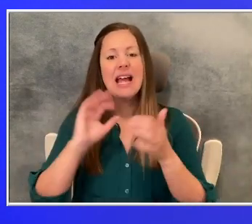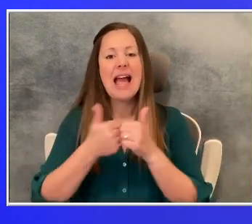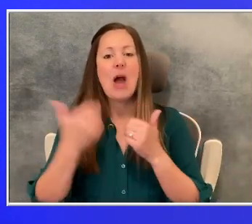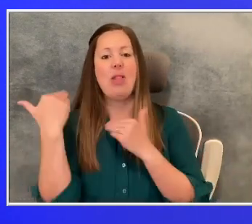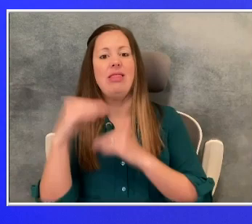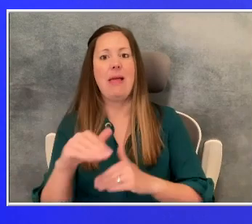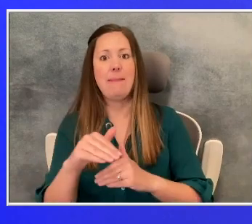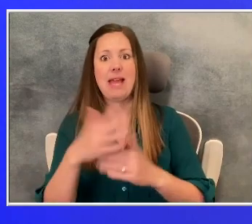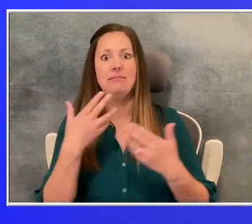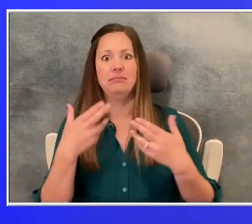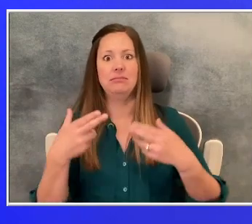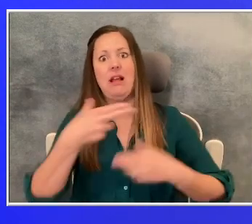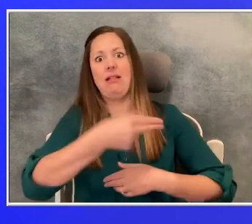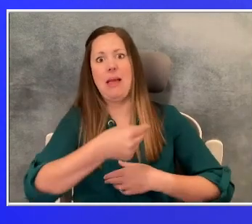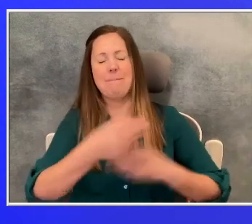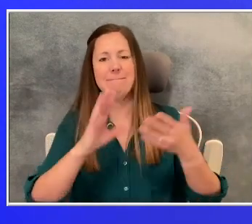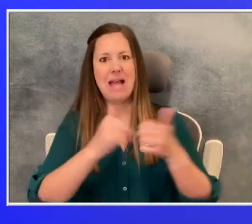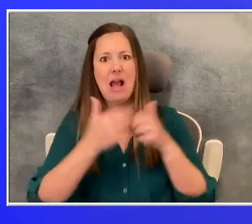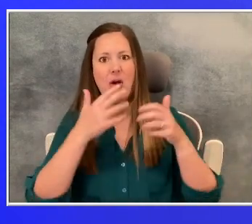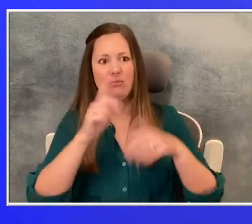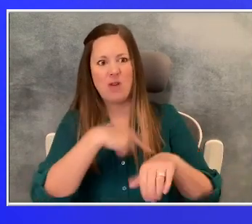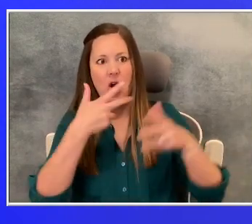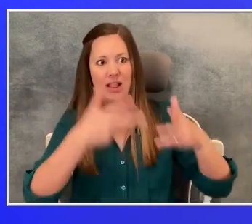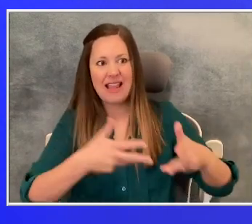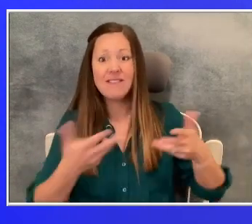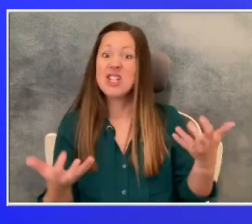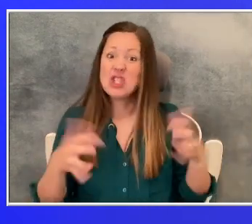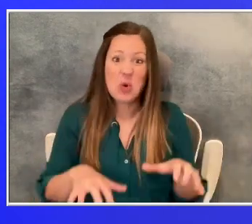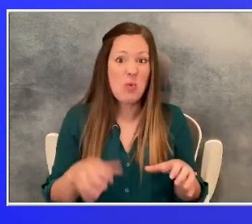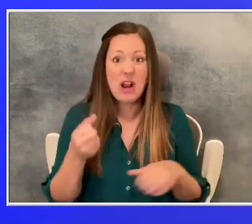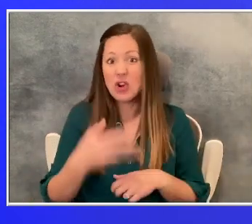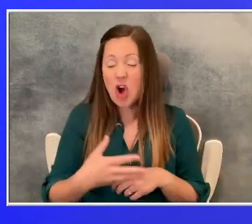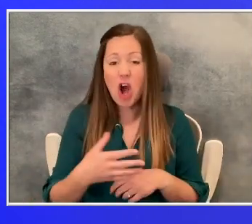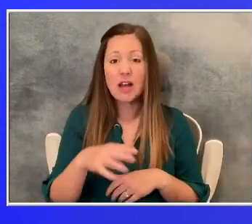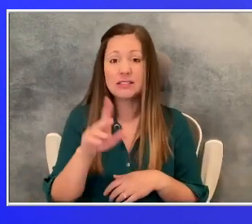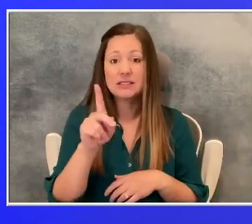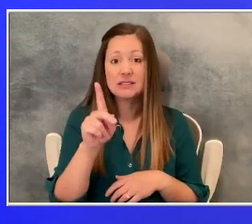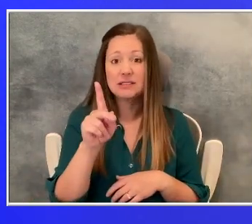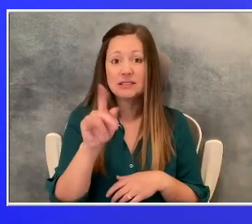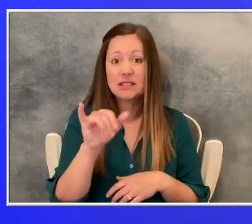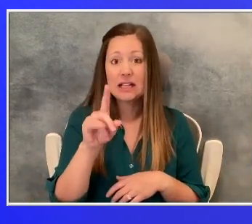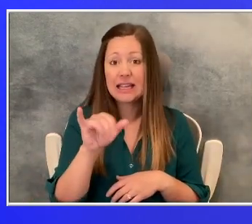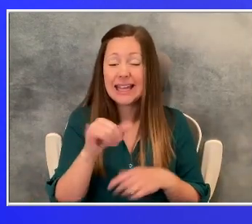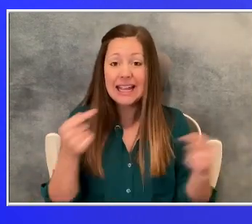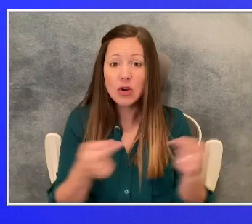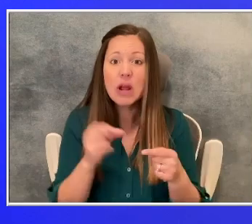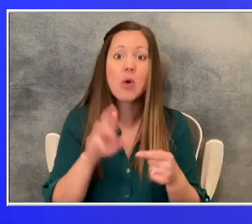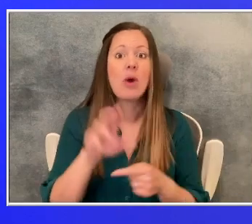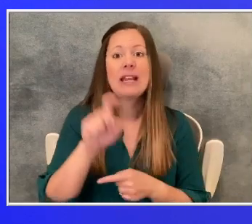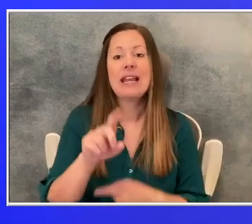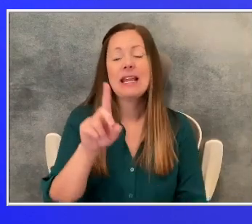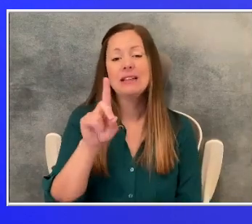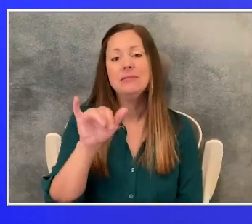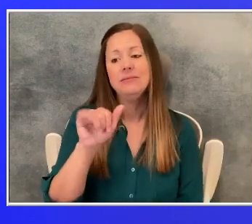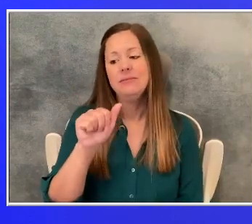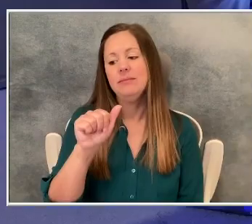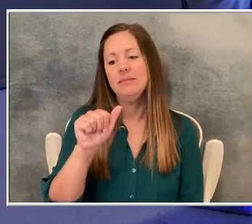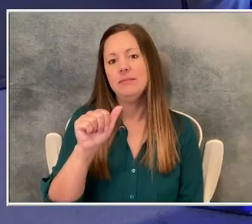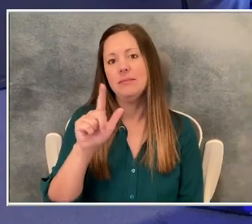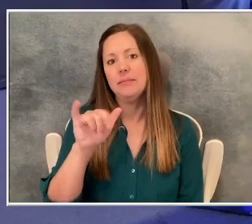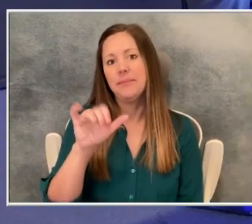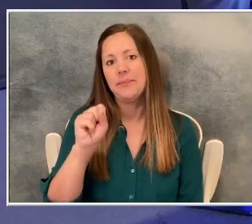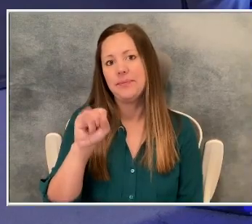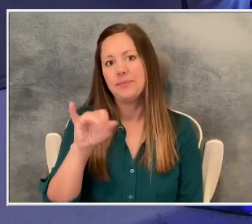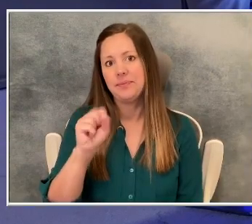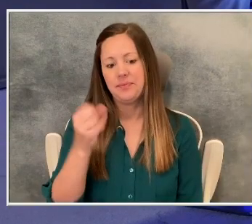to reduce the risk of acute kidney injury, or, for instance, the need for dialysis after a surgery like that when it involves the kidney arteries. Okay.